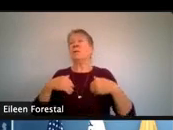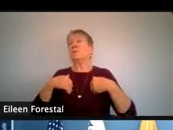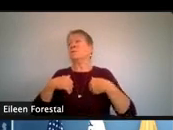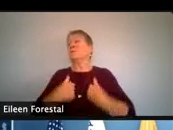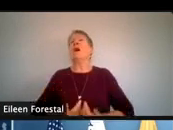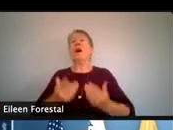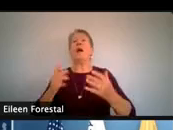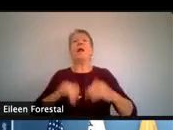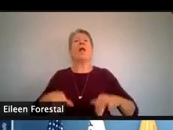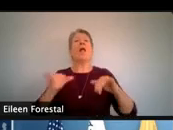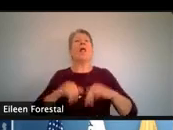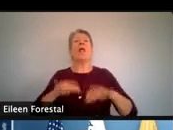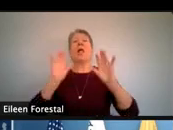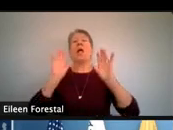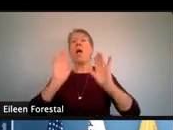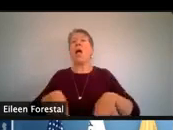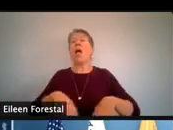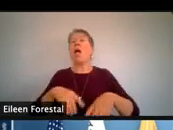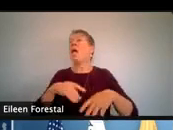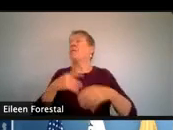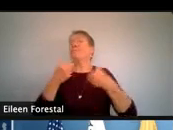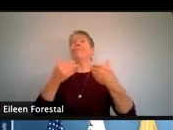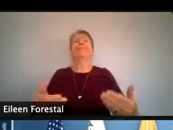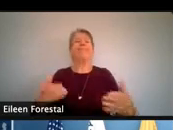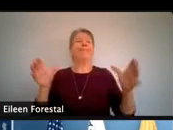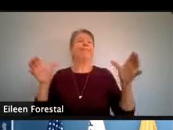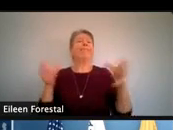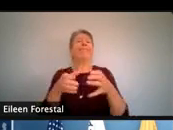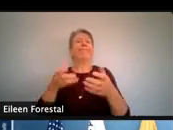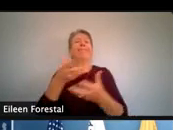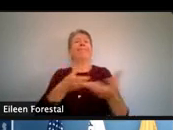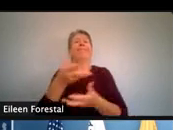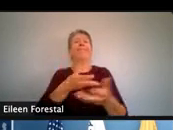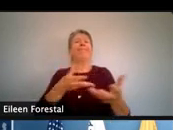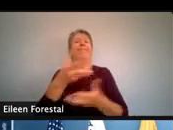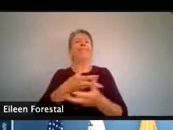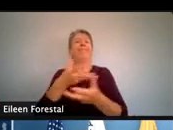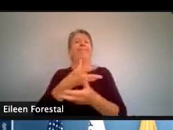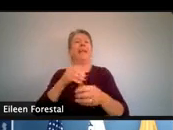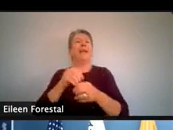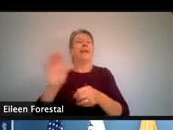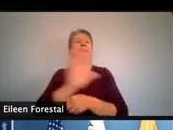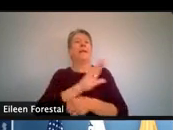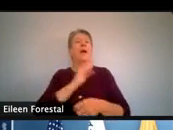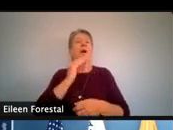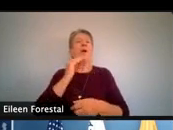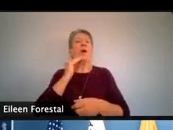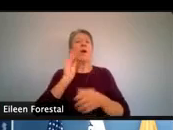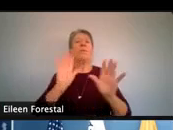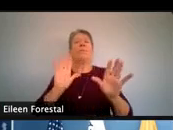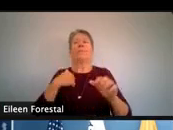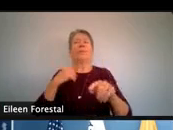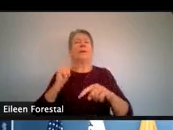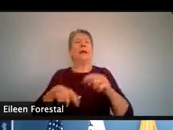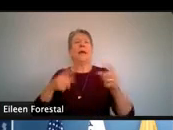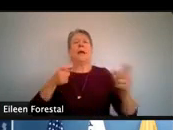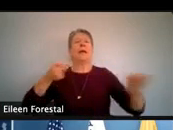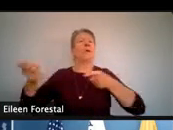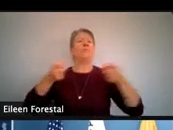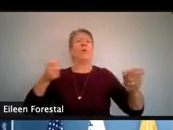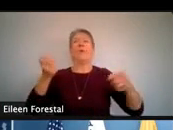beyond, our ability to effectively regulate and or enforce compliance.